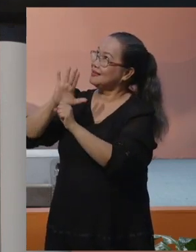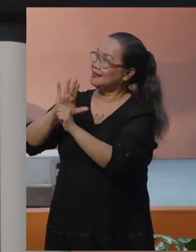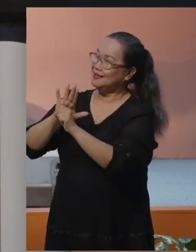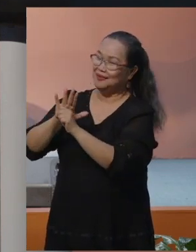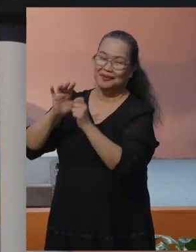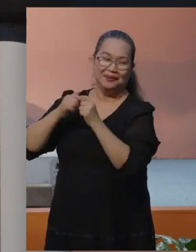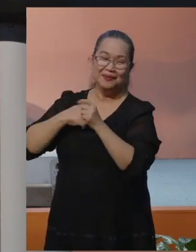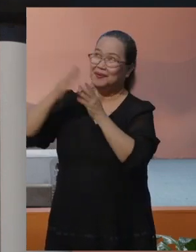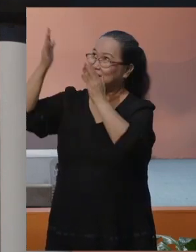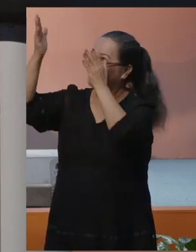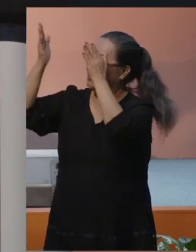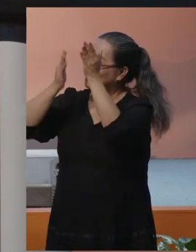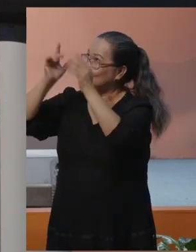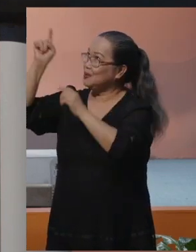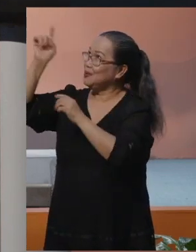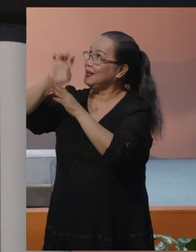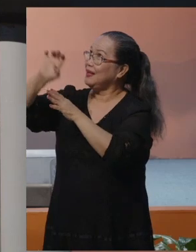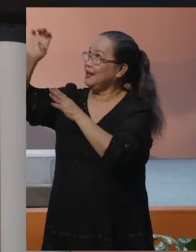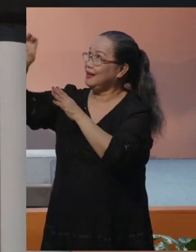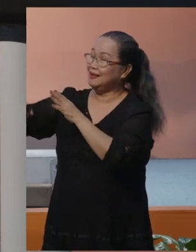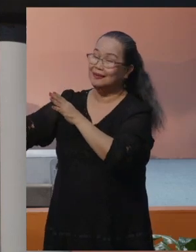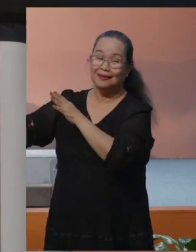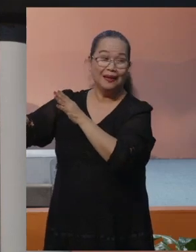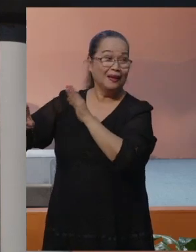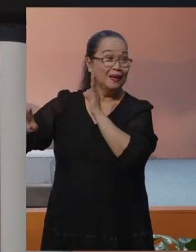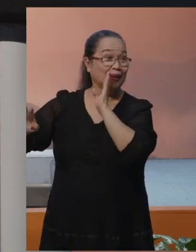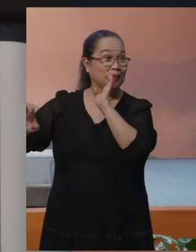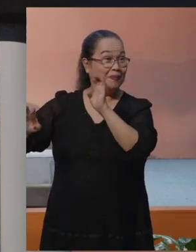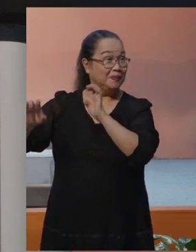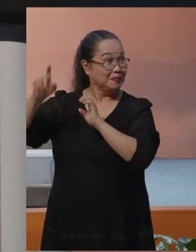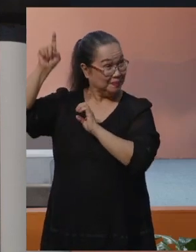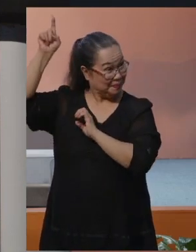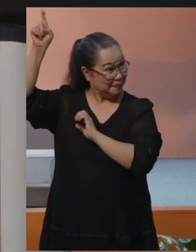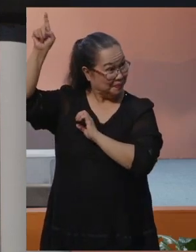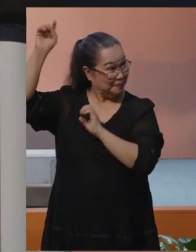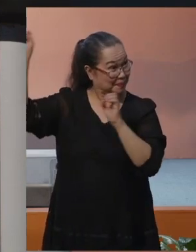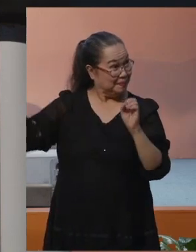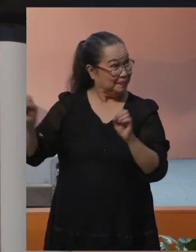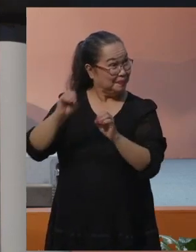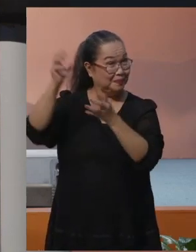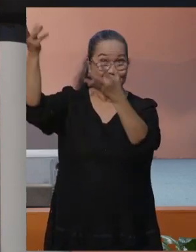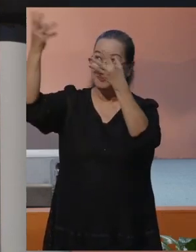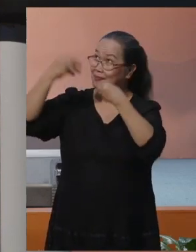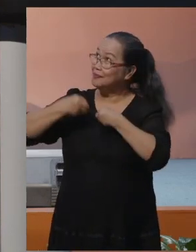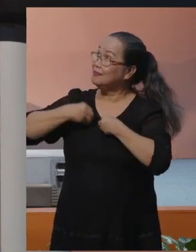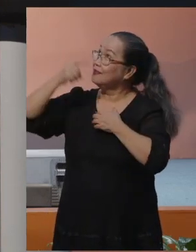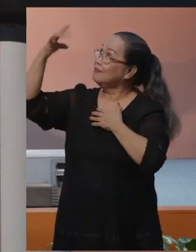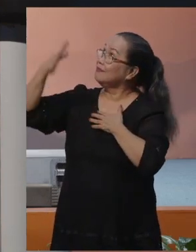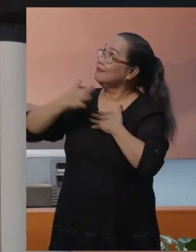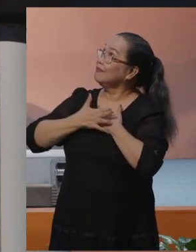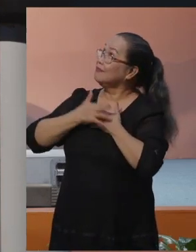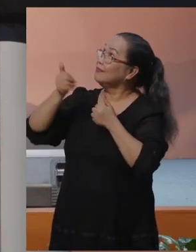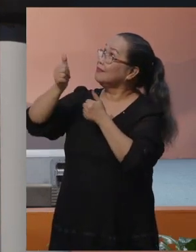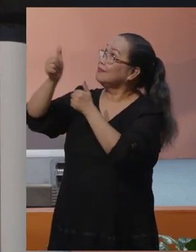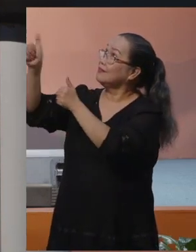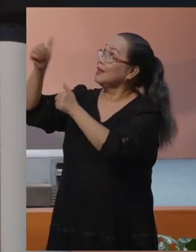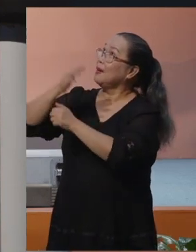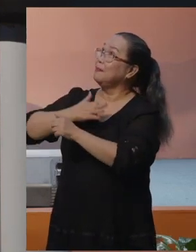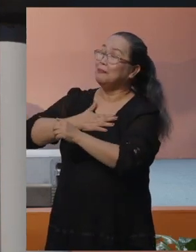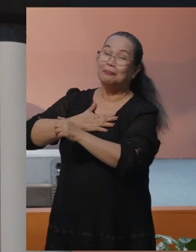promised to serve Thee to the end. Oh, give me grace to